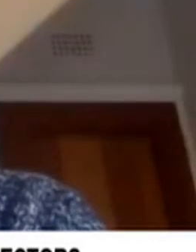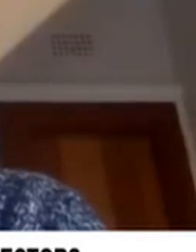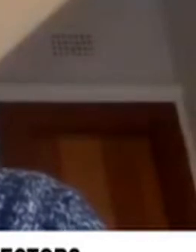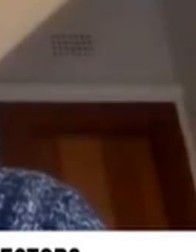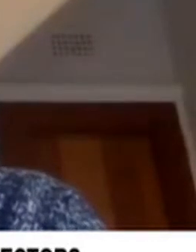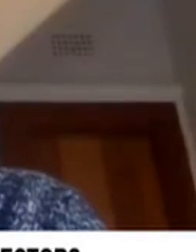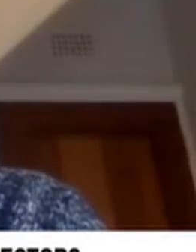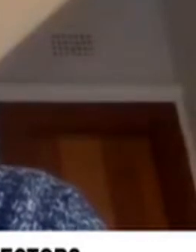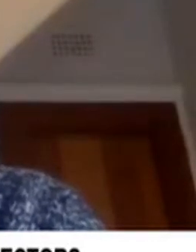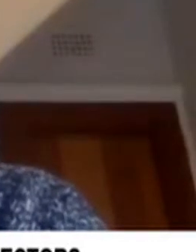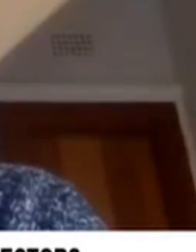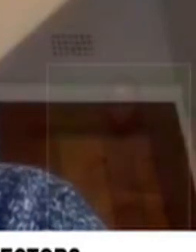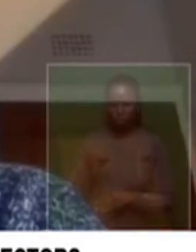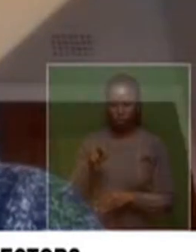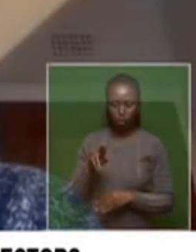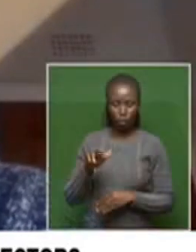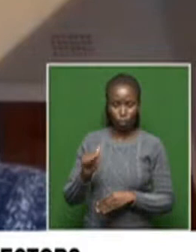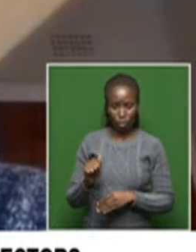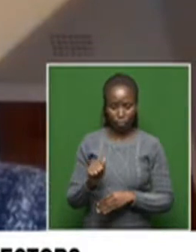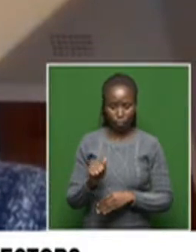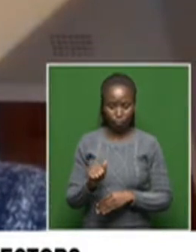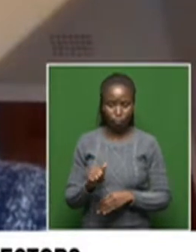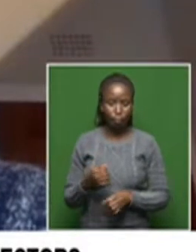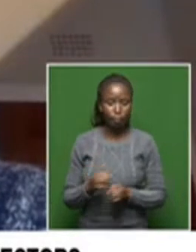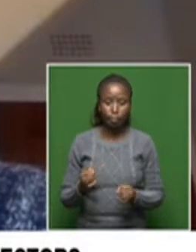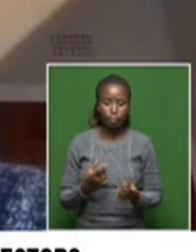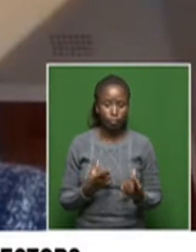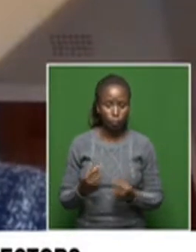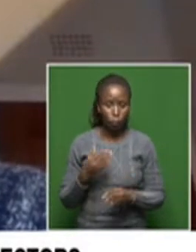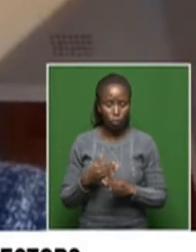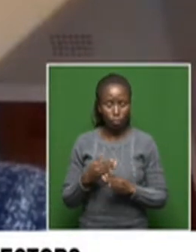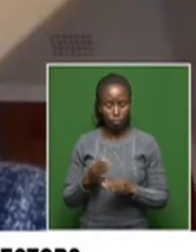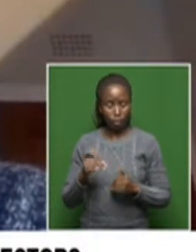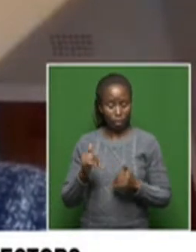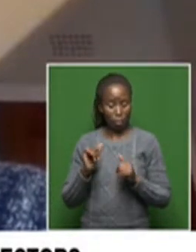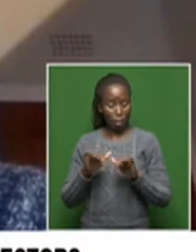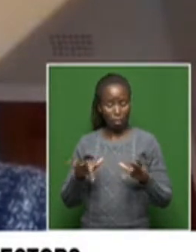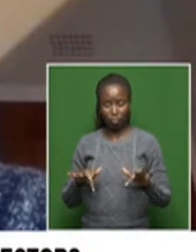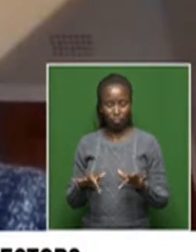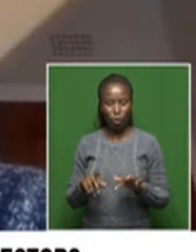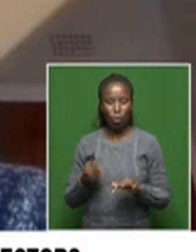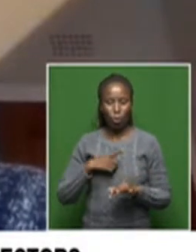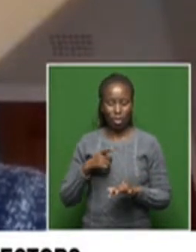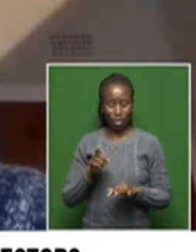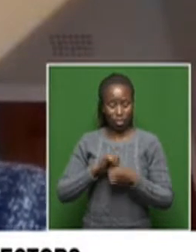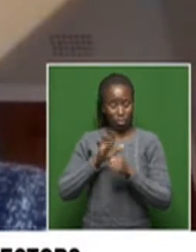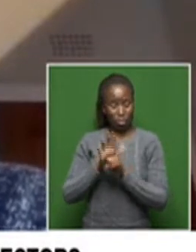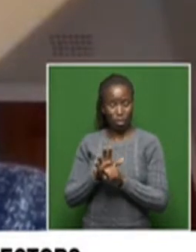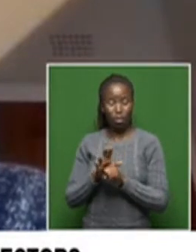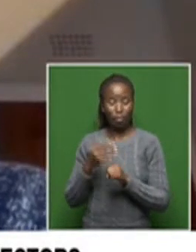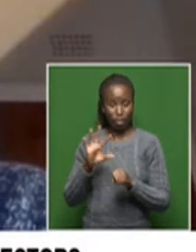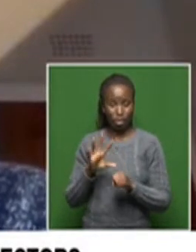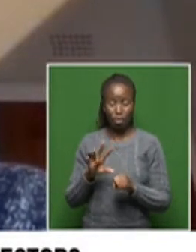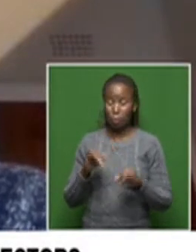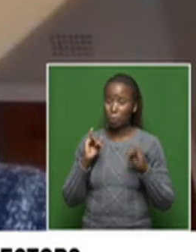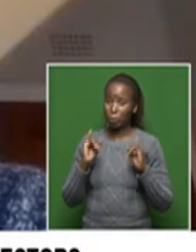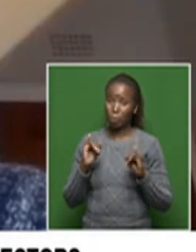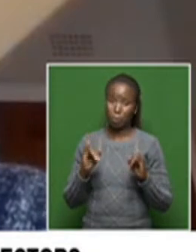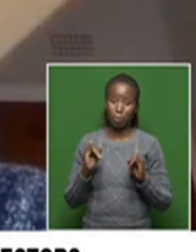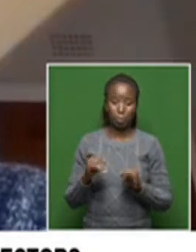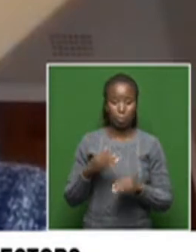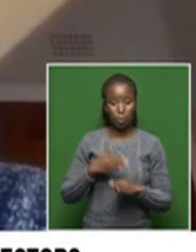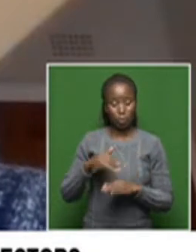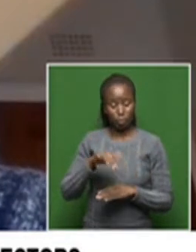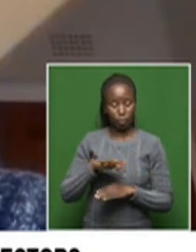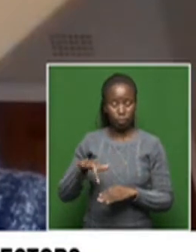really dived into SAHPRA as a public. And this pandemic has actually really brought us into the inner workings of SAHPRA.